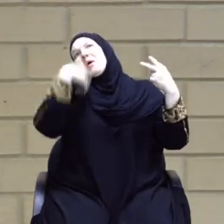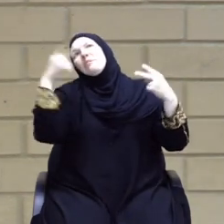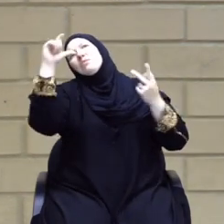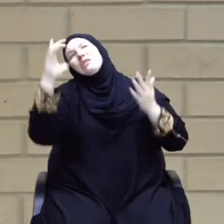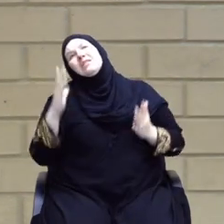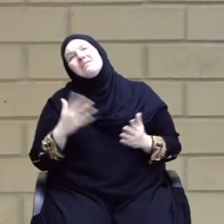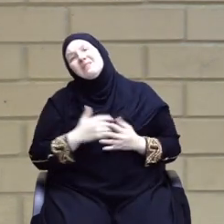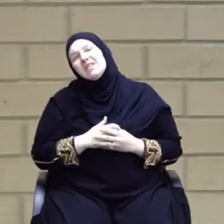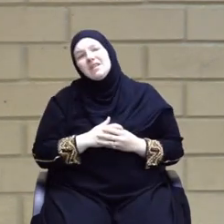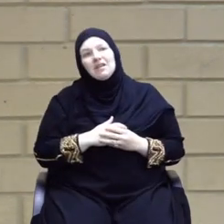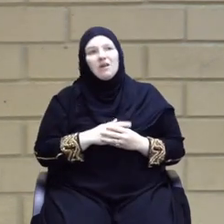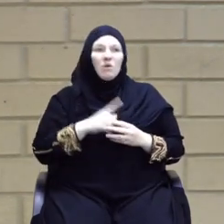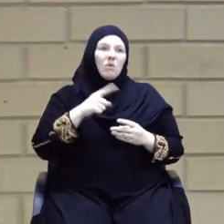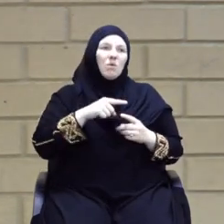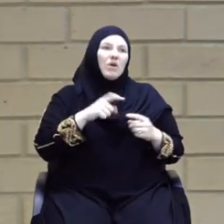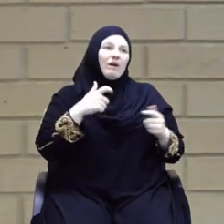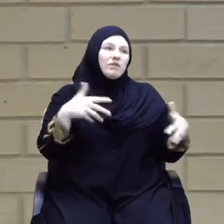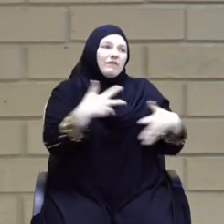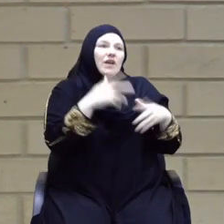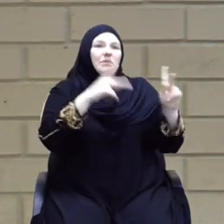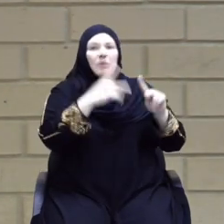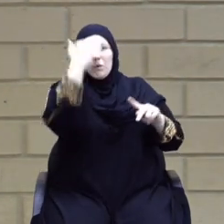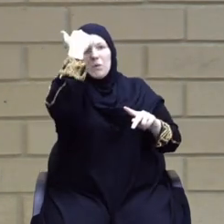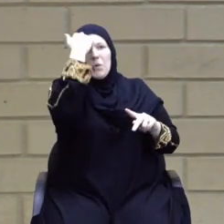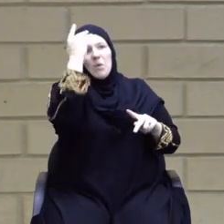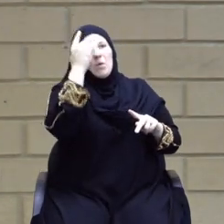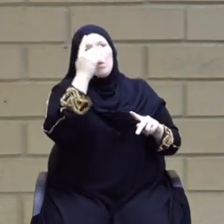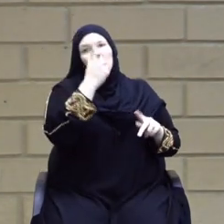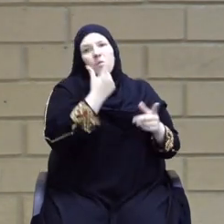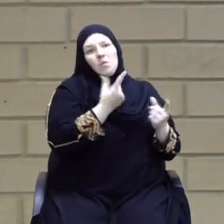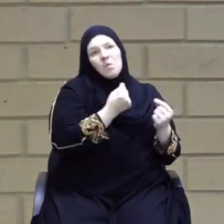man. You know, in the story of